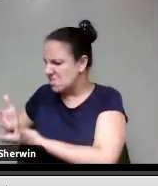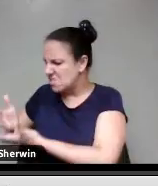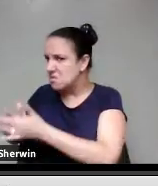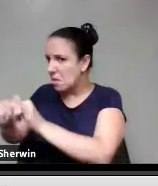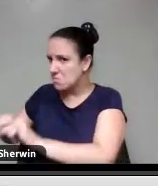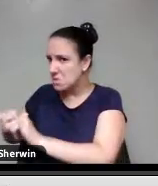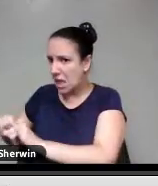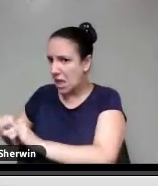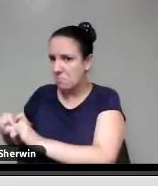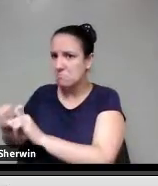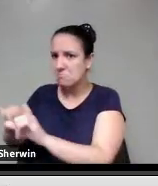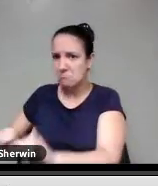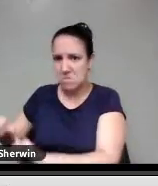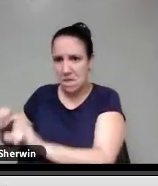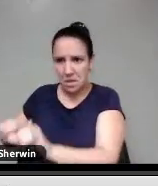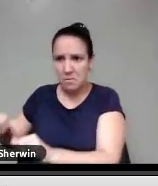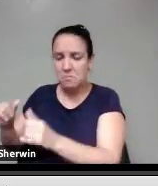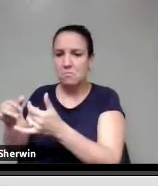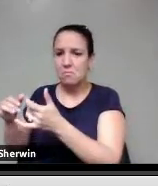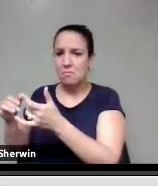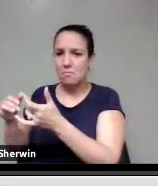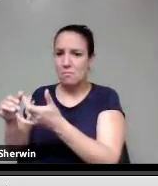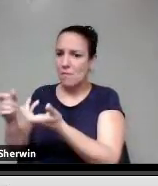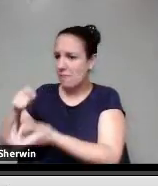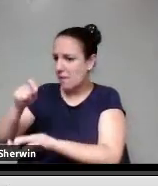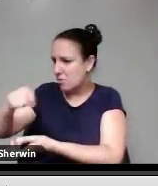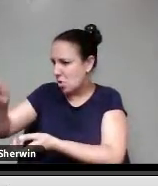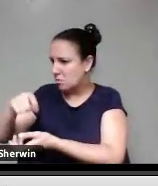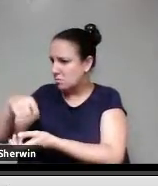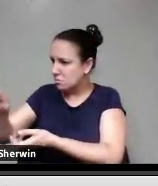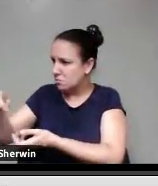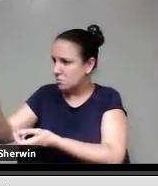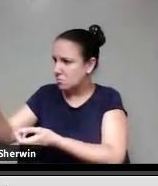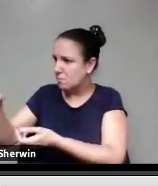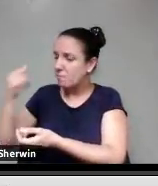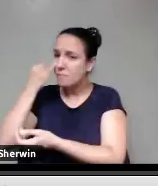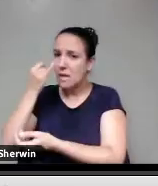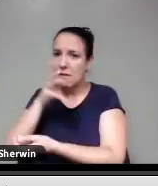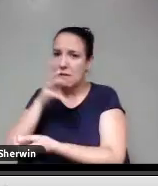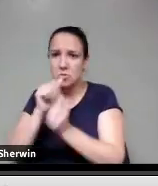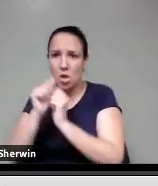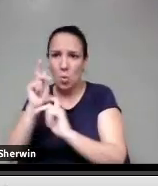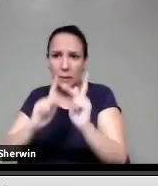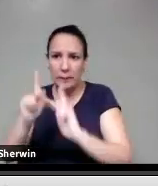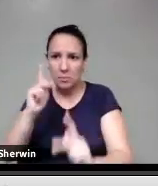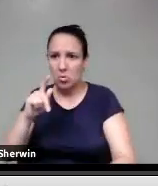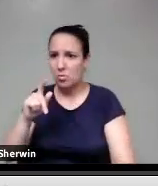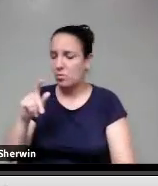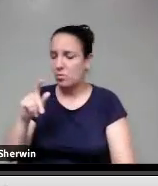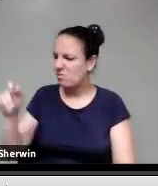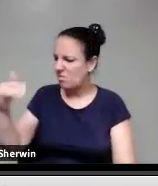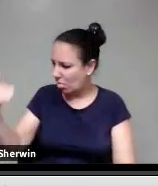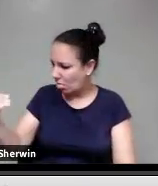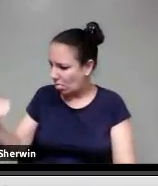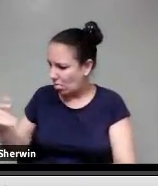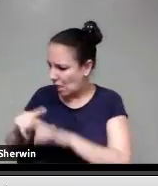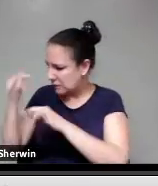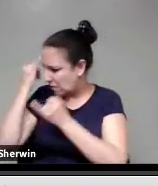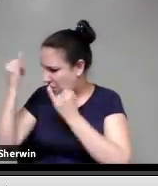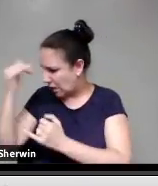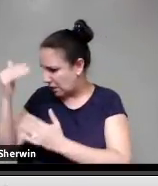have offered, and then you can just put little tick marks beside it once you talk to people as they're coming up to the desk. Alyssa said, ask